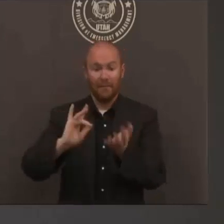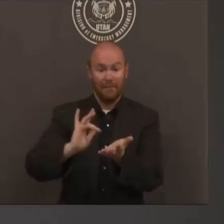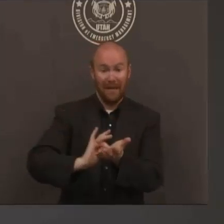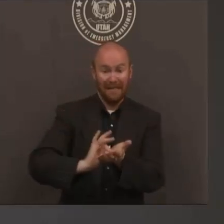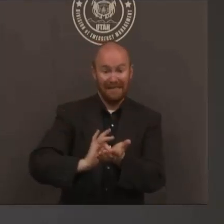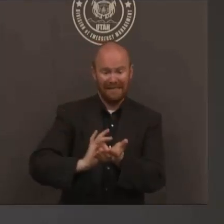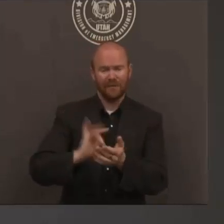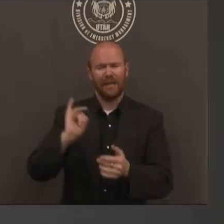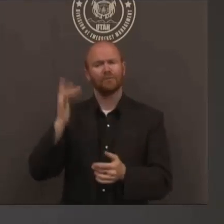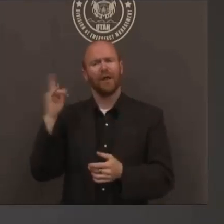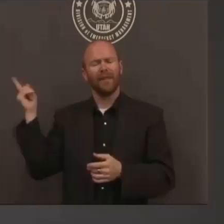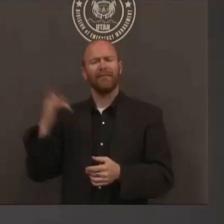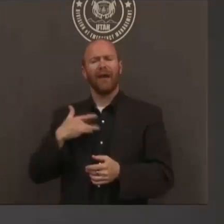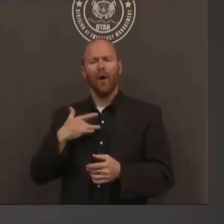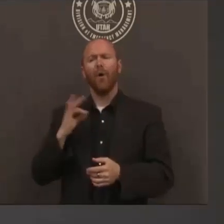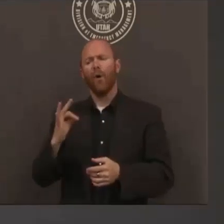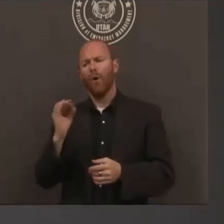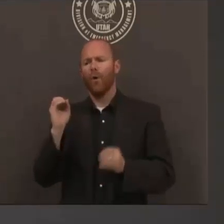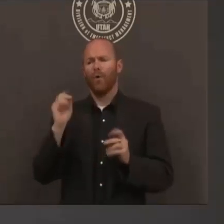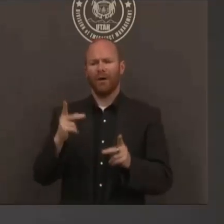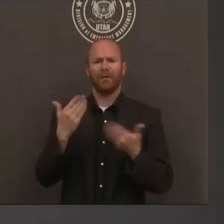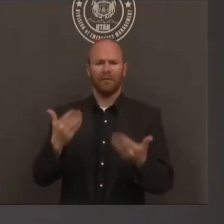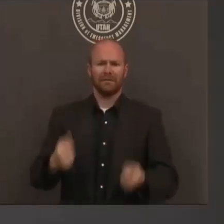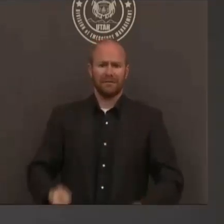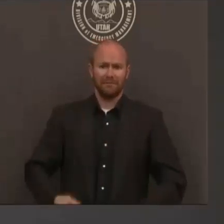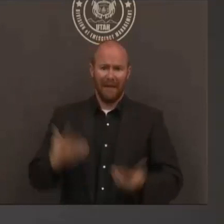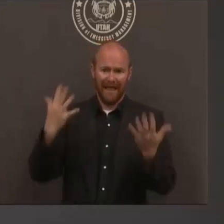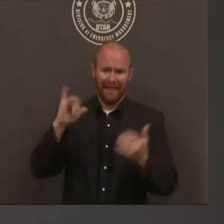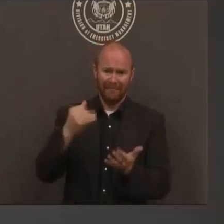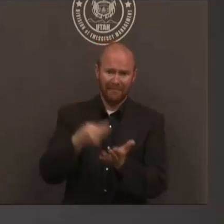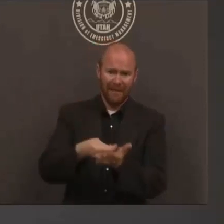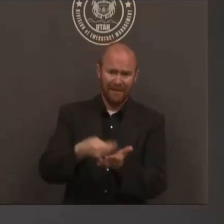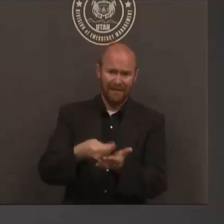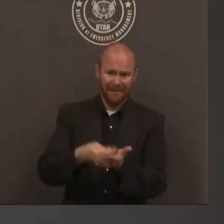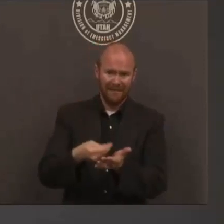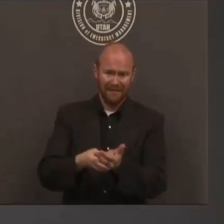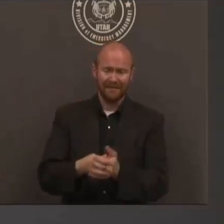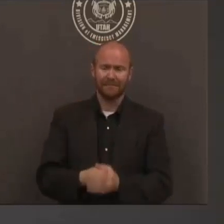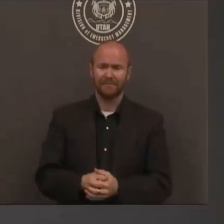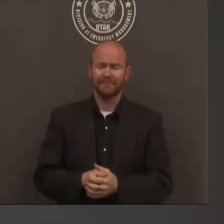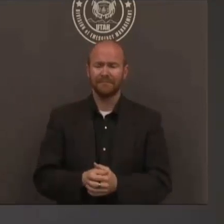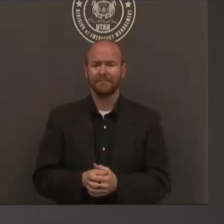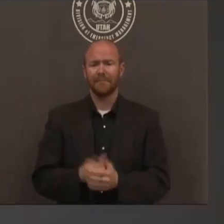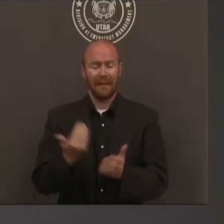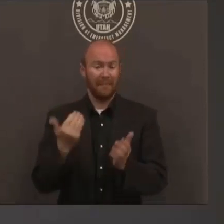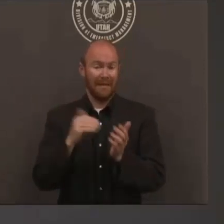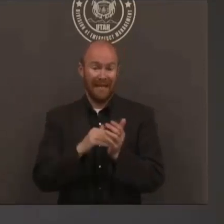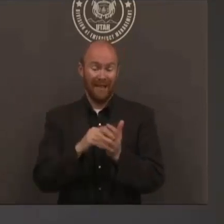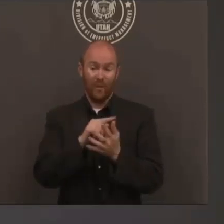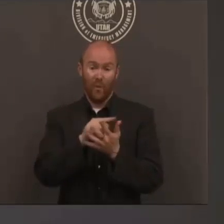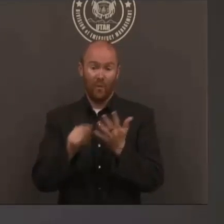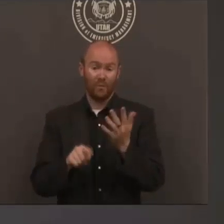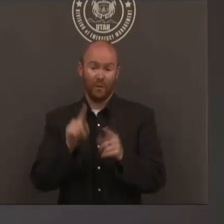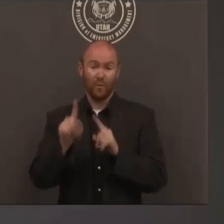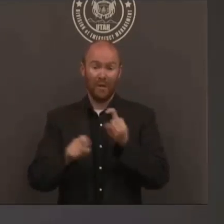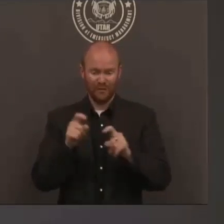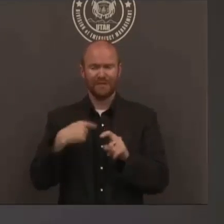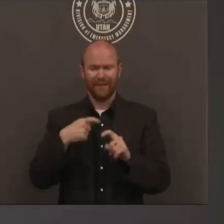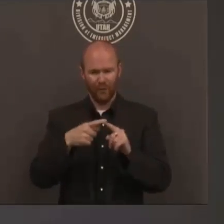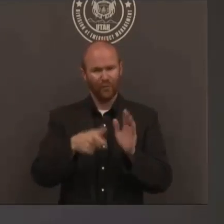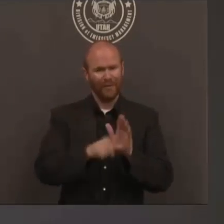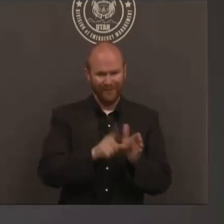bit of comfort to be able to spend the money, even in a rushed environment. But that, again, those are questions that we're going to have